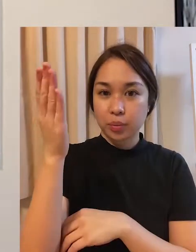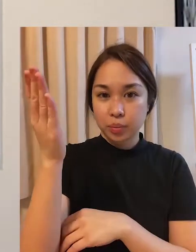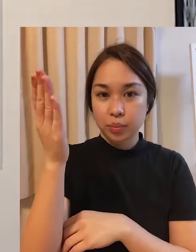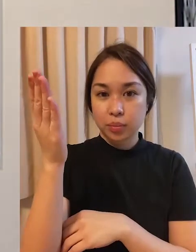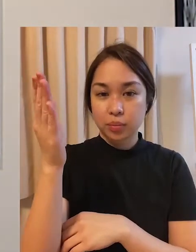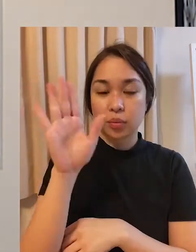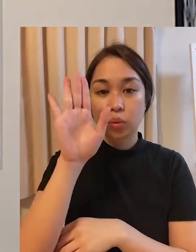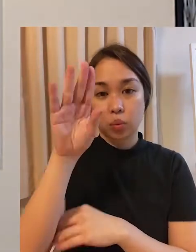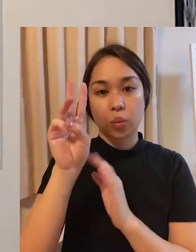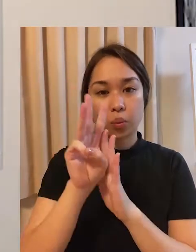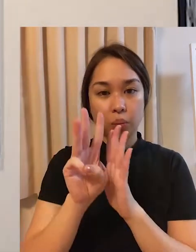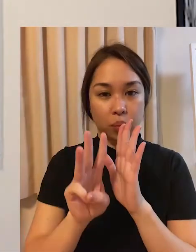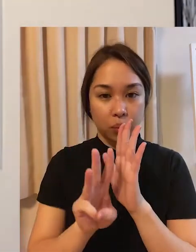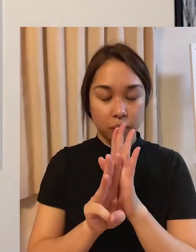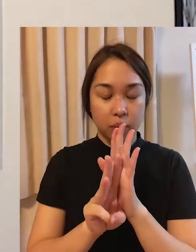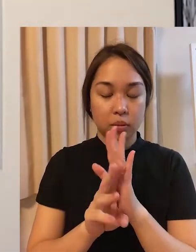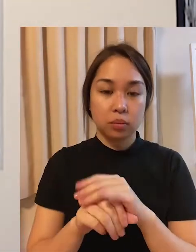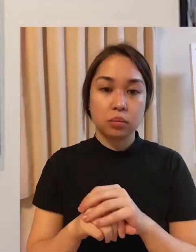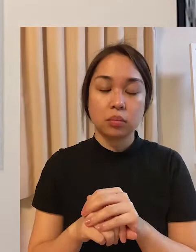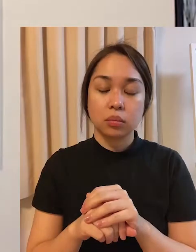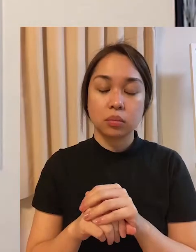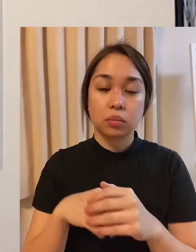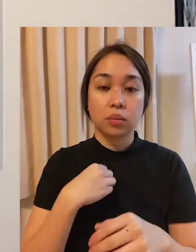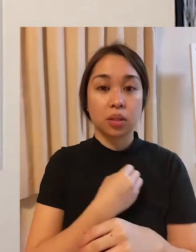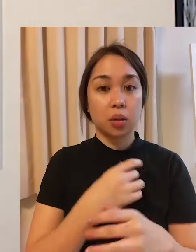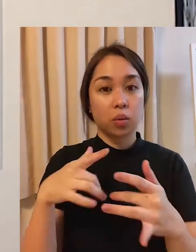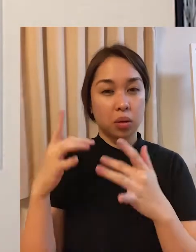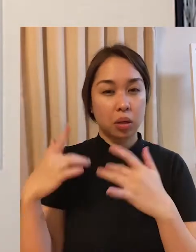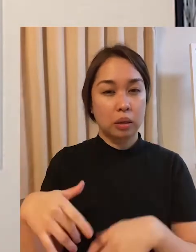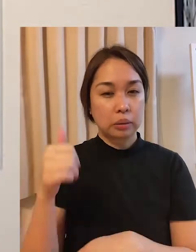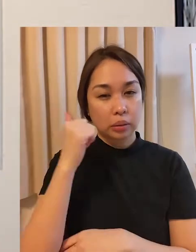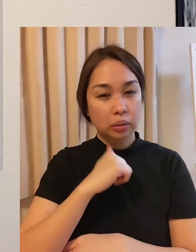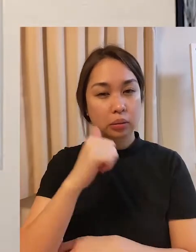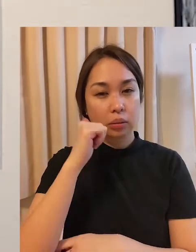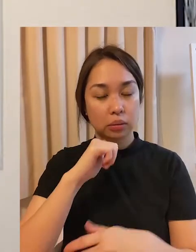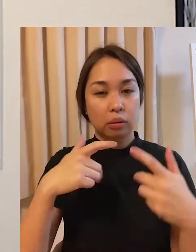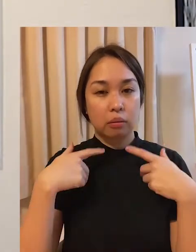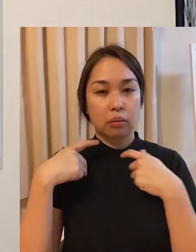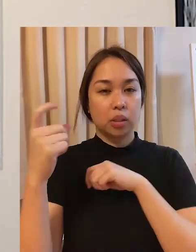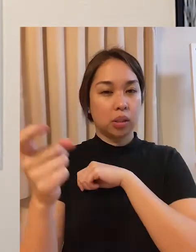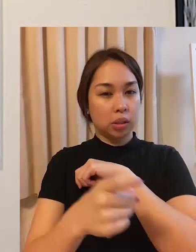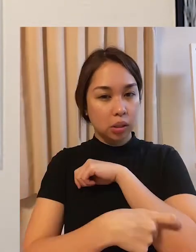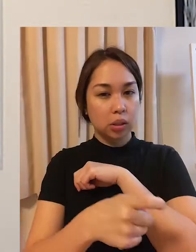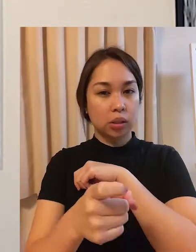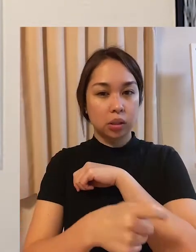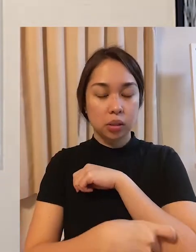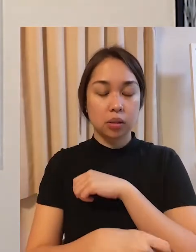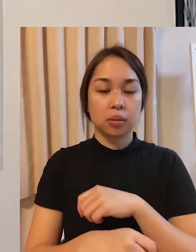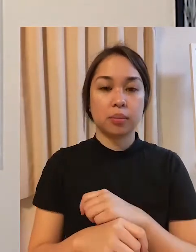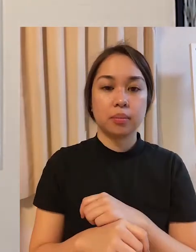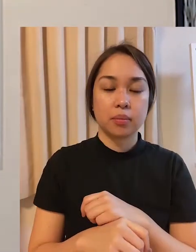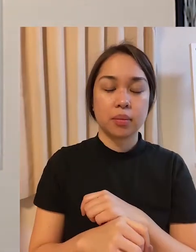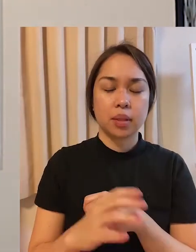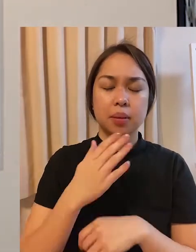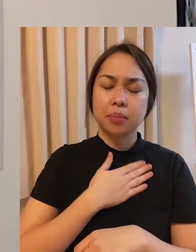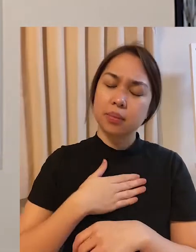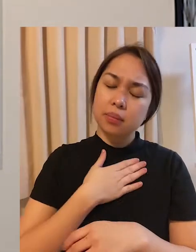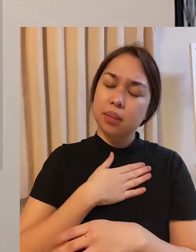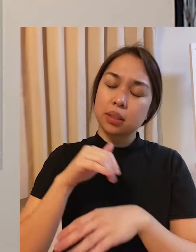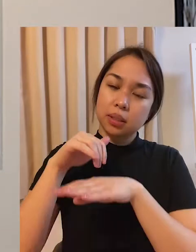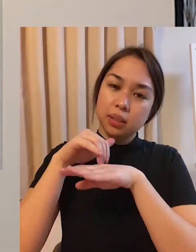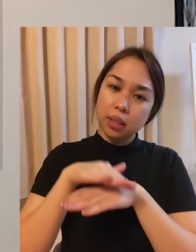our hearts guarded from daily temptations and worldly lures, send out Your light and Your